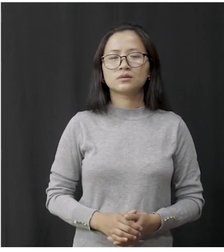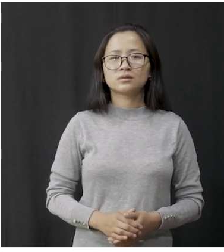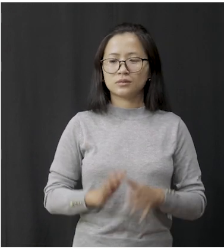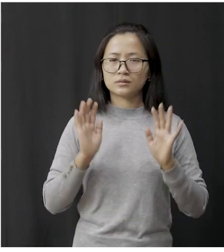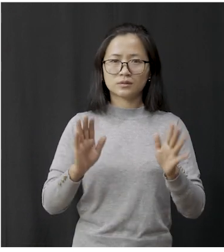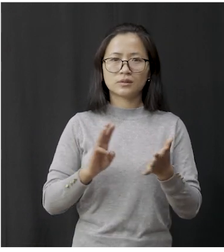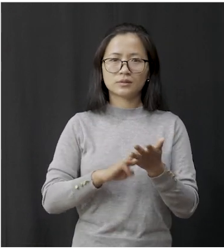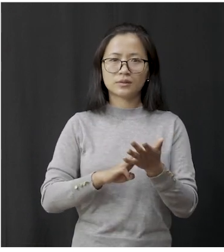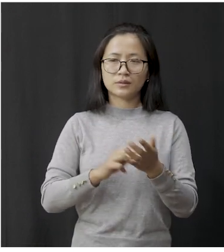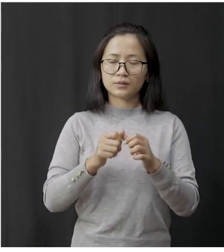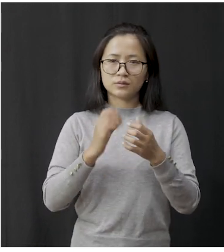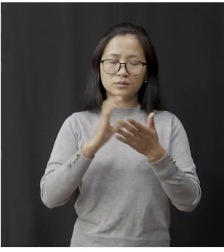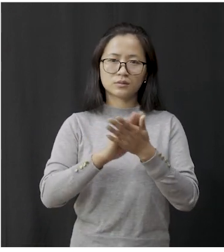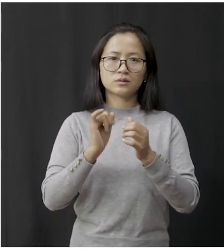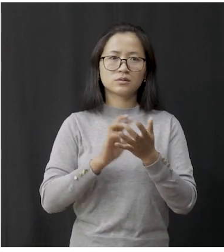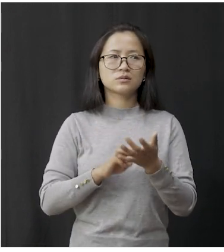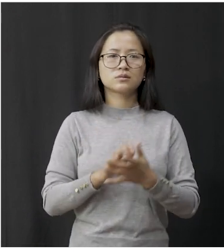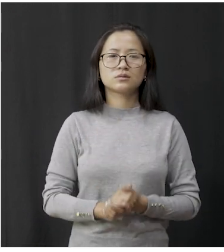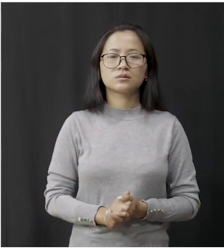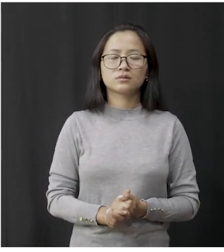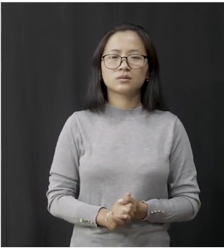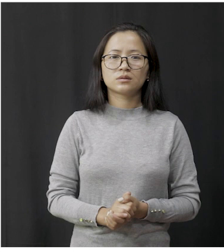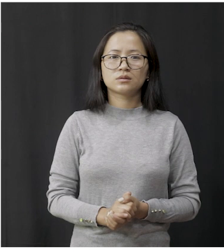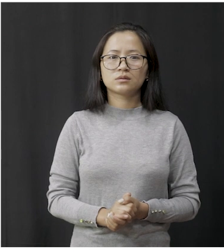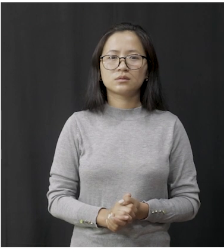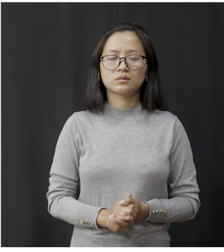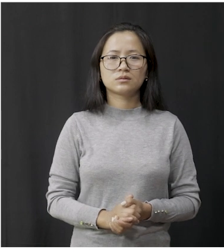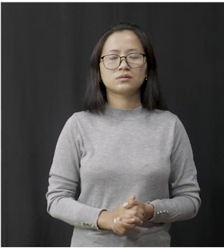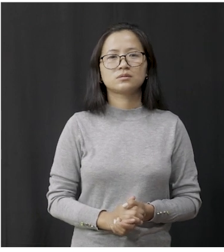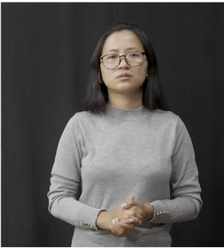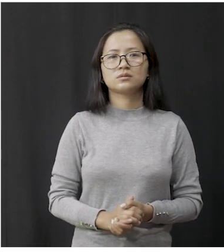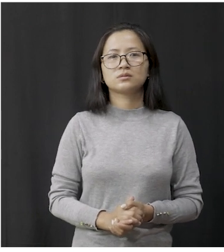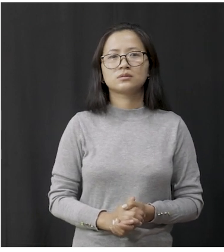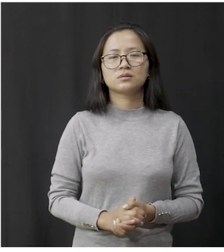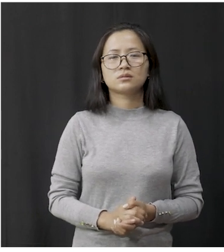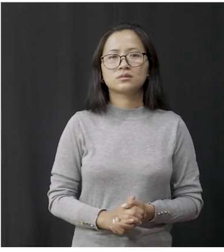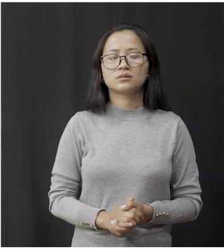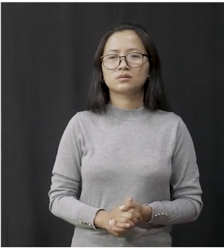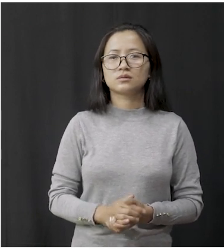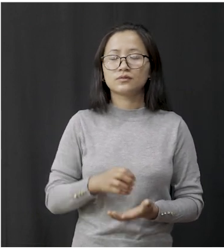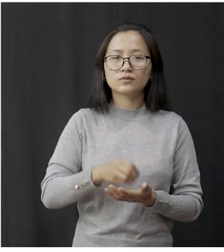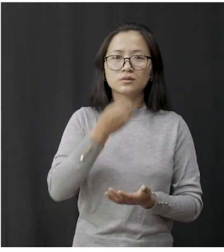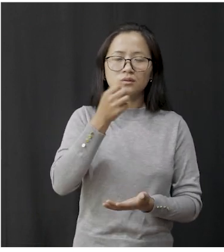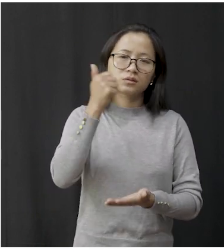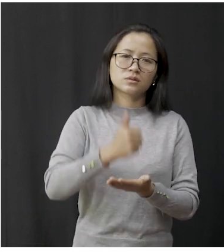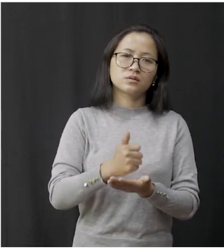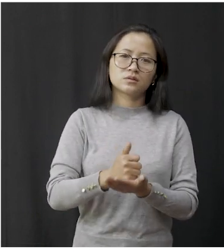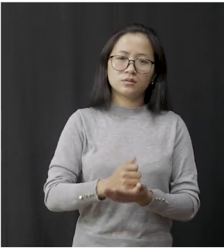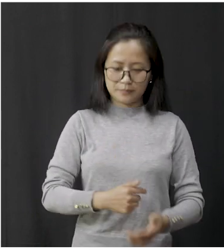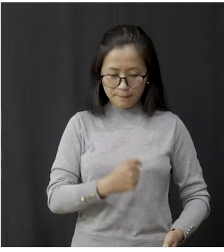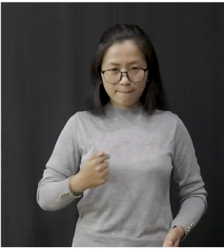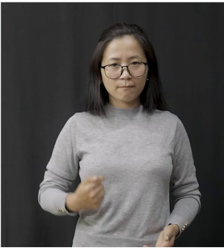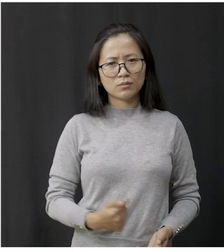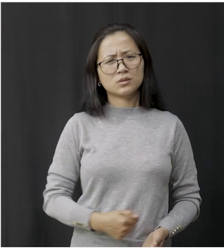like a machine, okay? It's like a machine, students. So the food that we eat should get